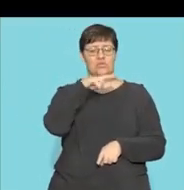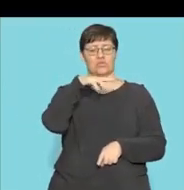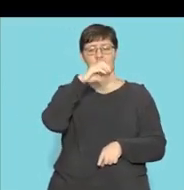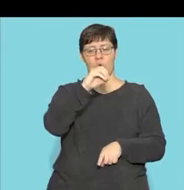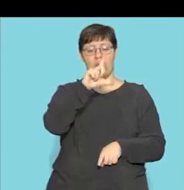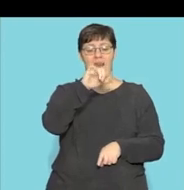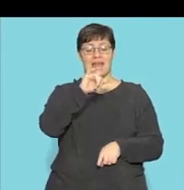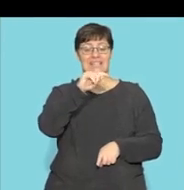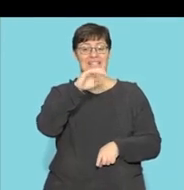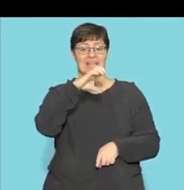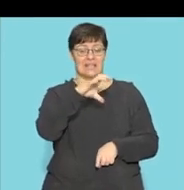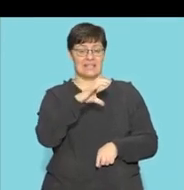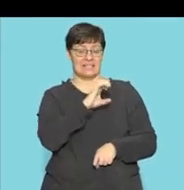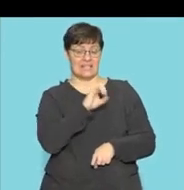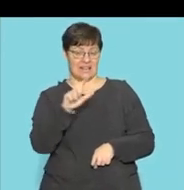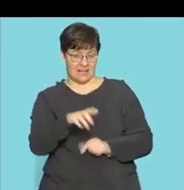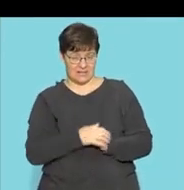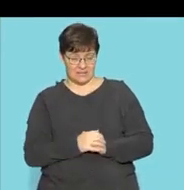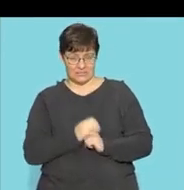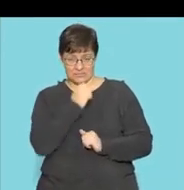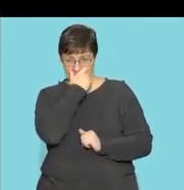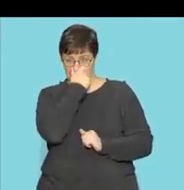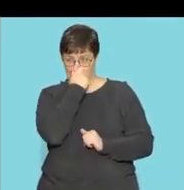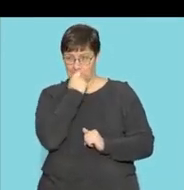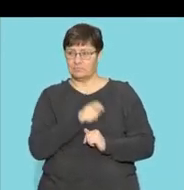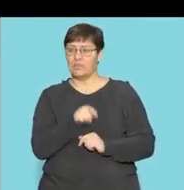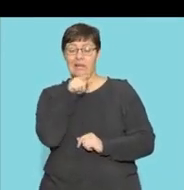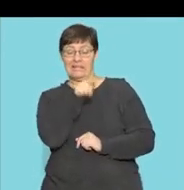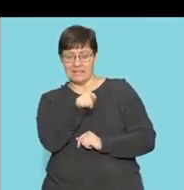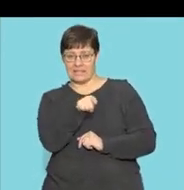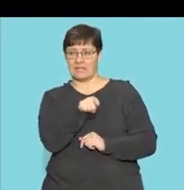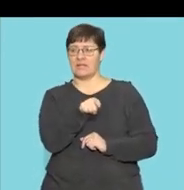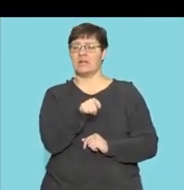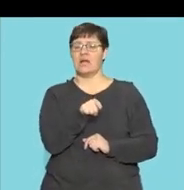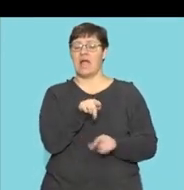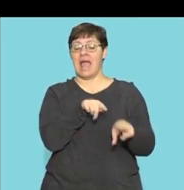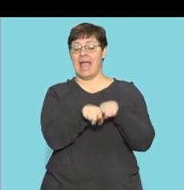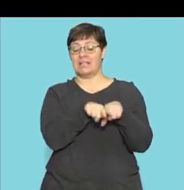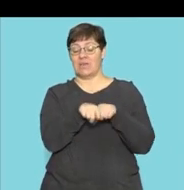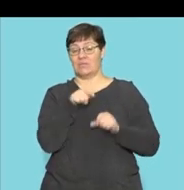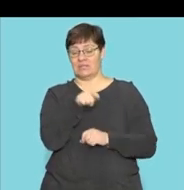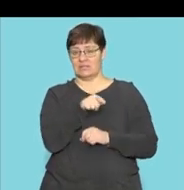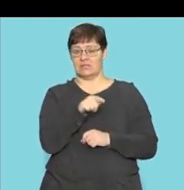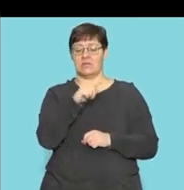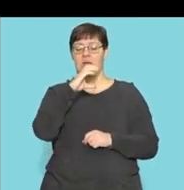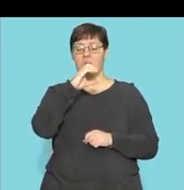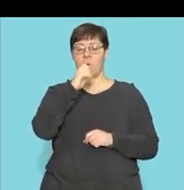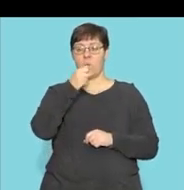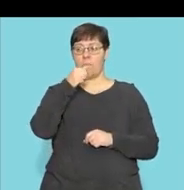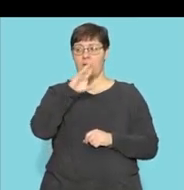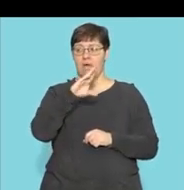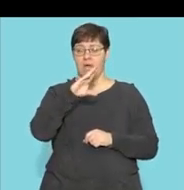cell. In our electrolysis experiment of copper